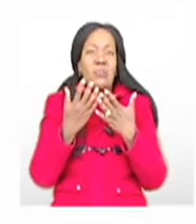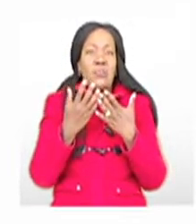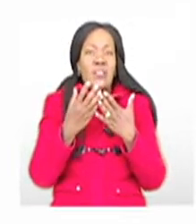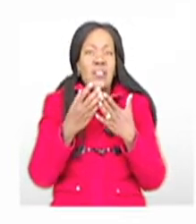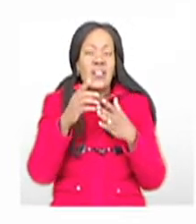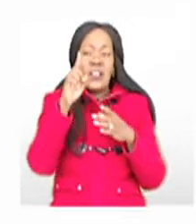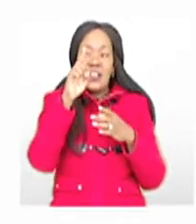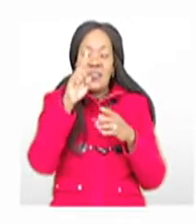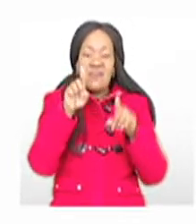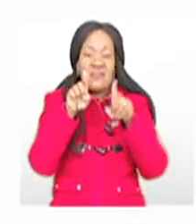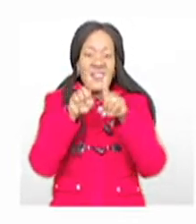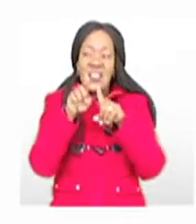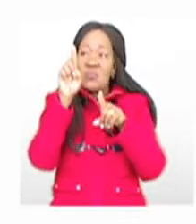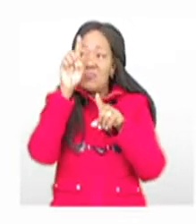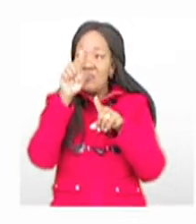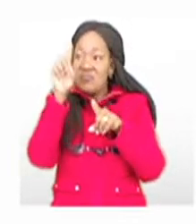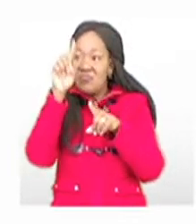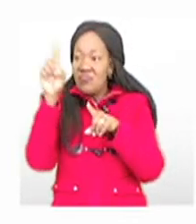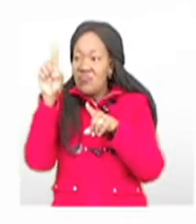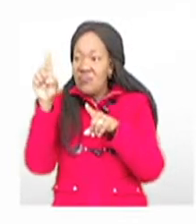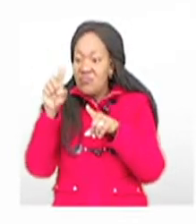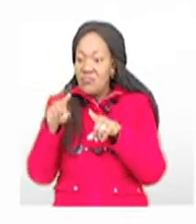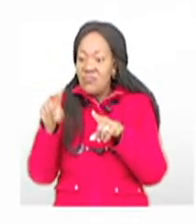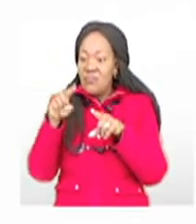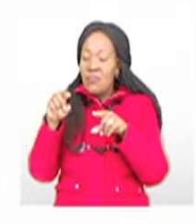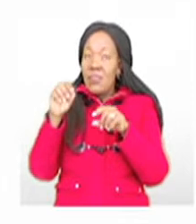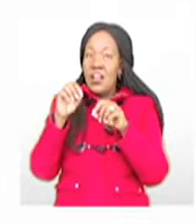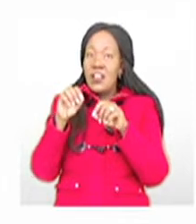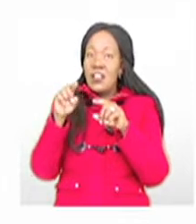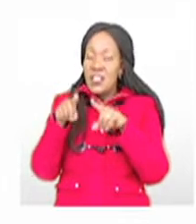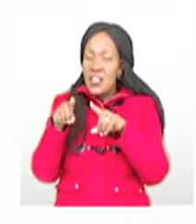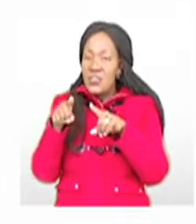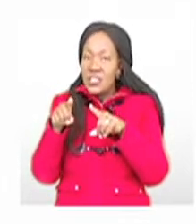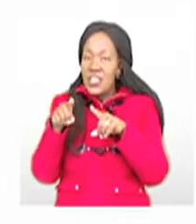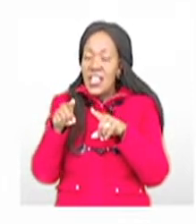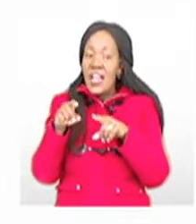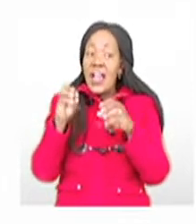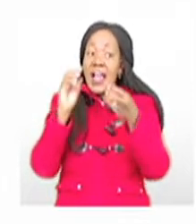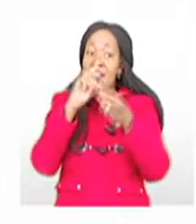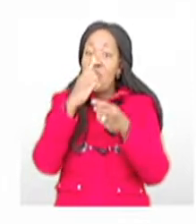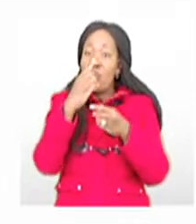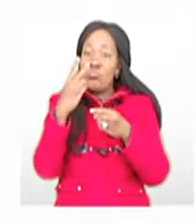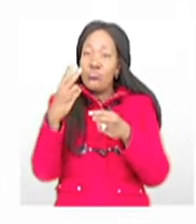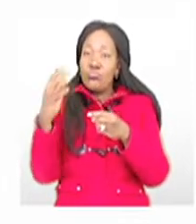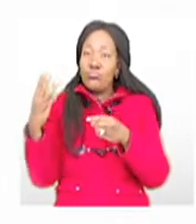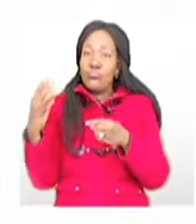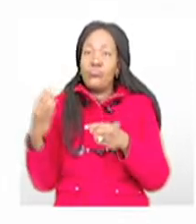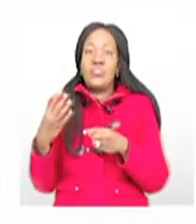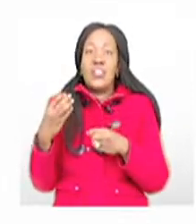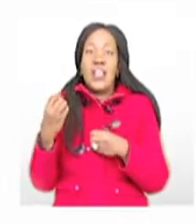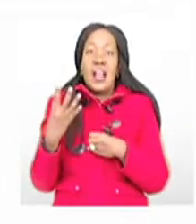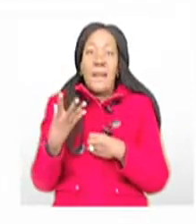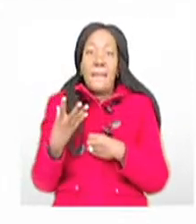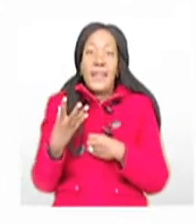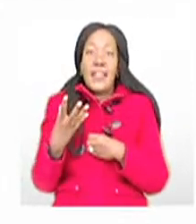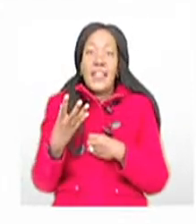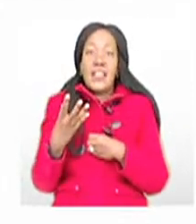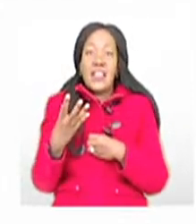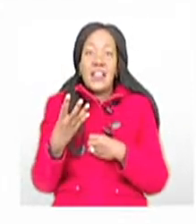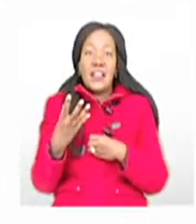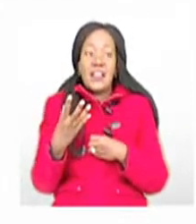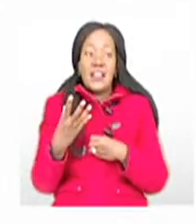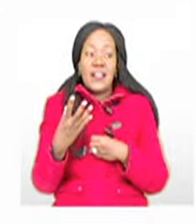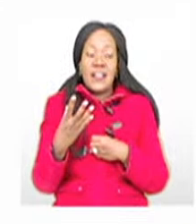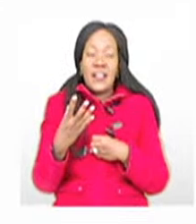dots just below the branch. Let's count and see how many dots. Let's go